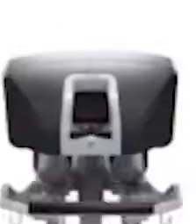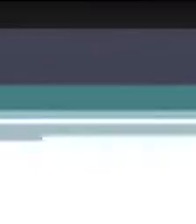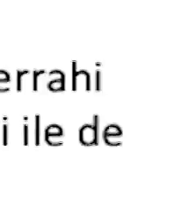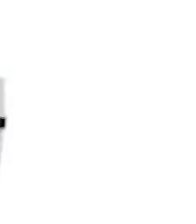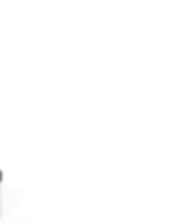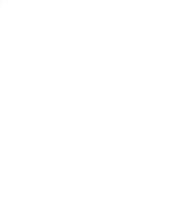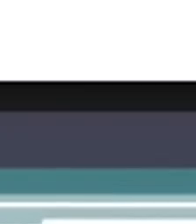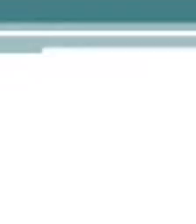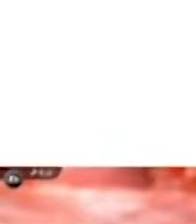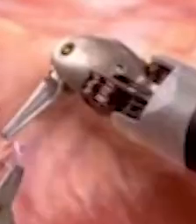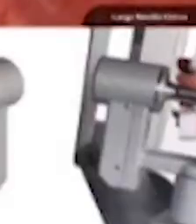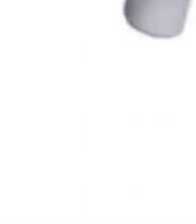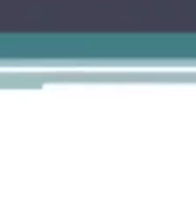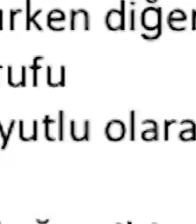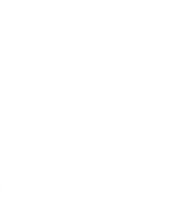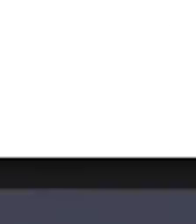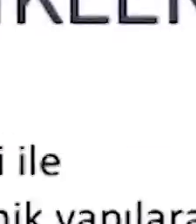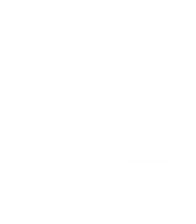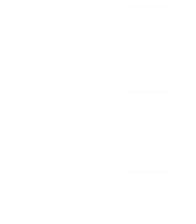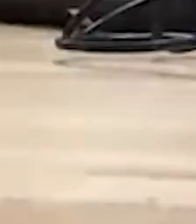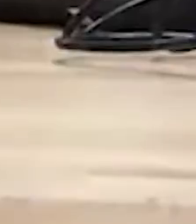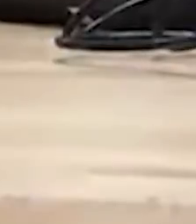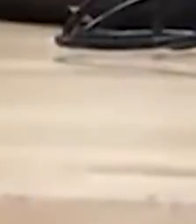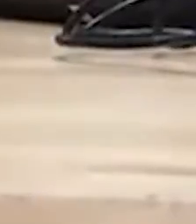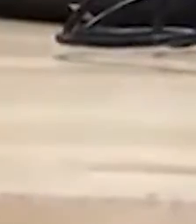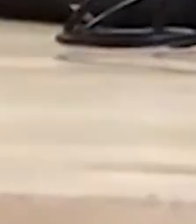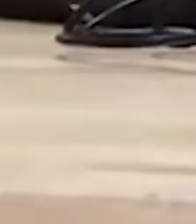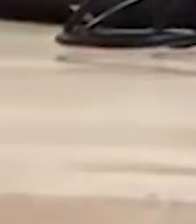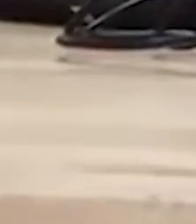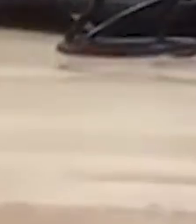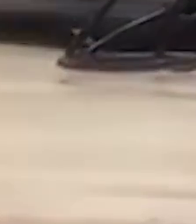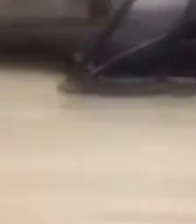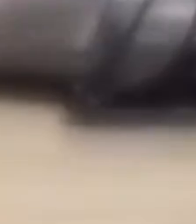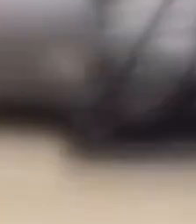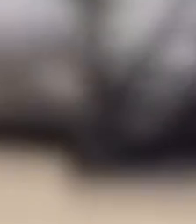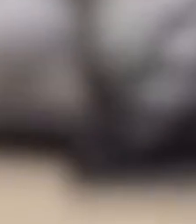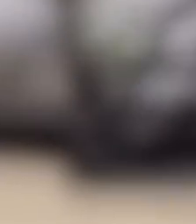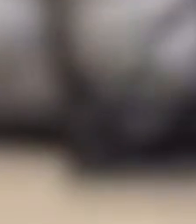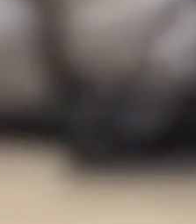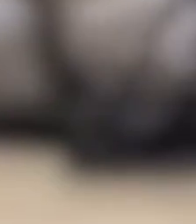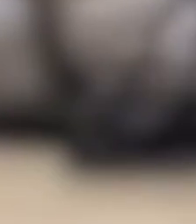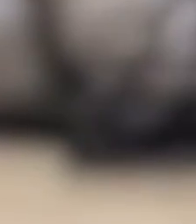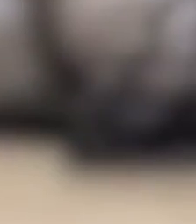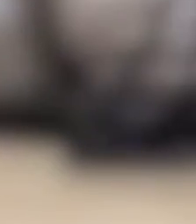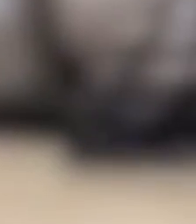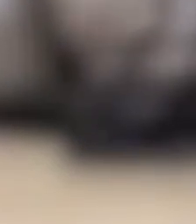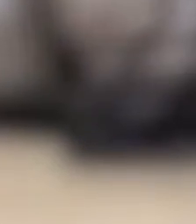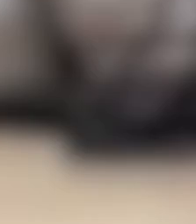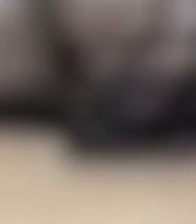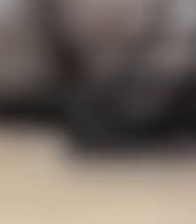What if every disease cured, every child having the chance to be educated, became the mission?